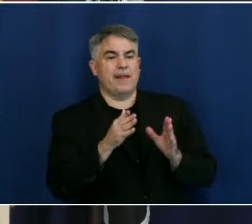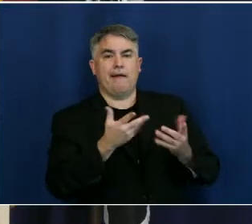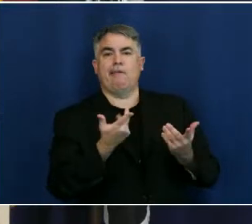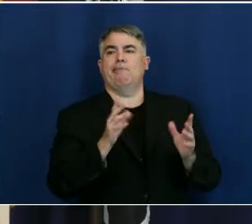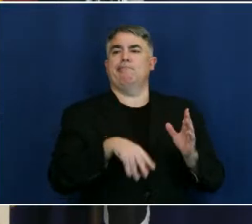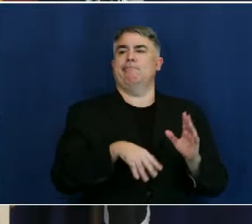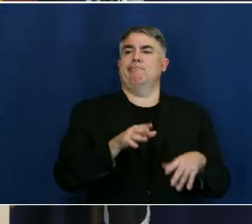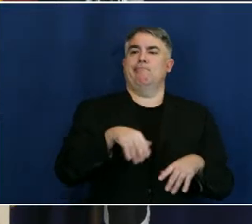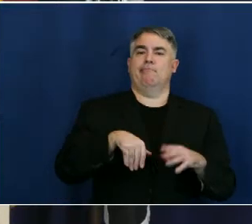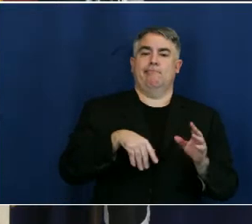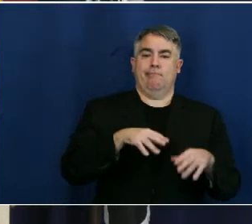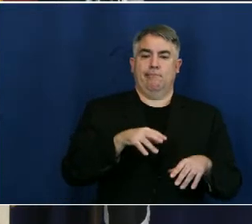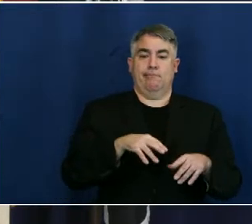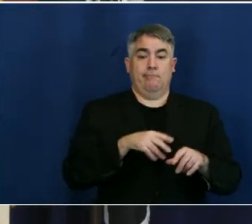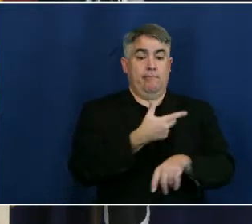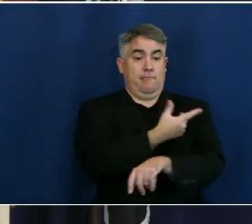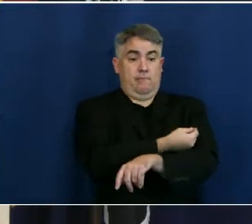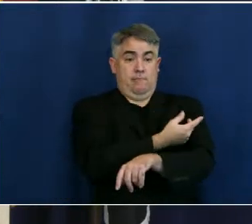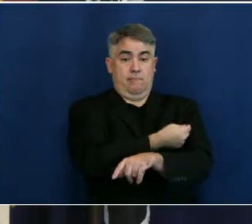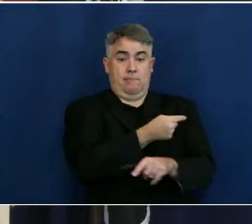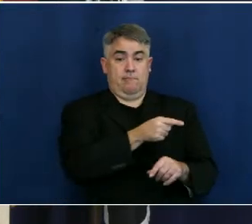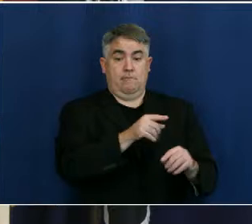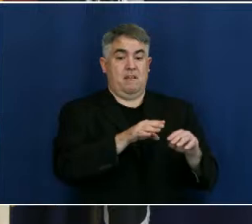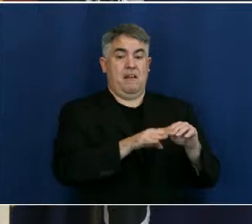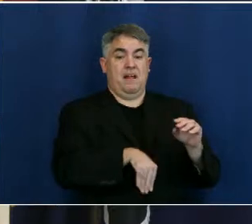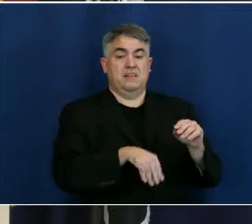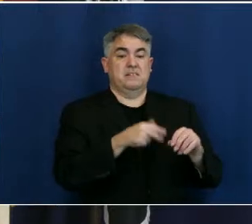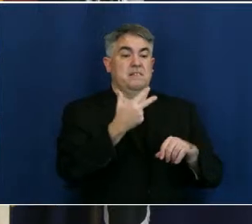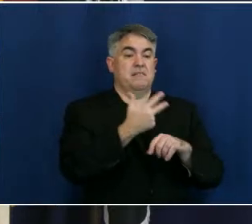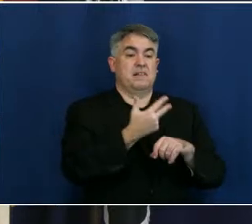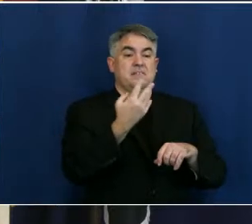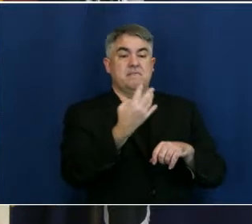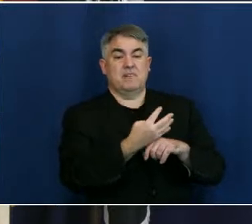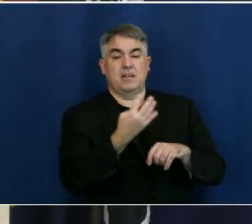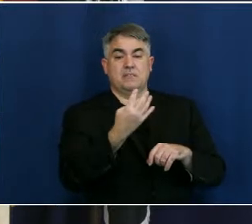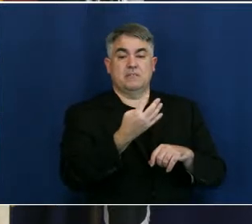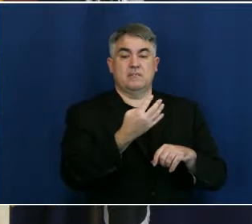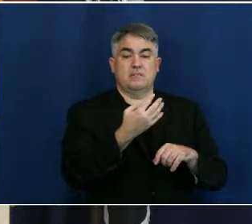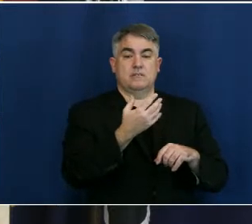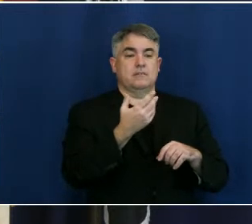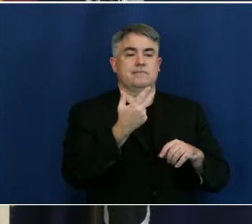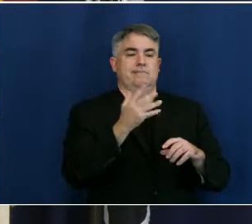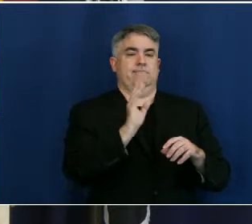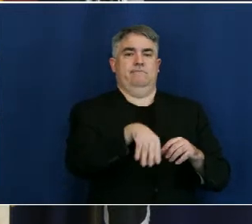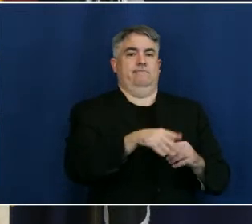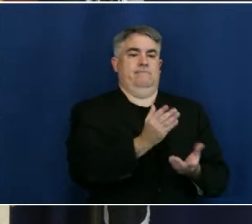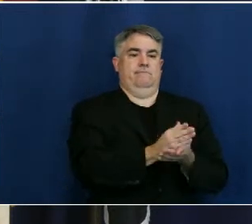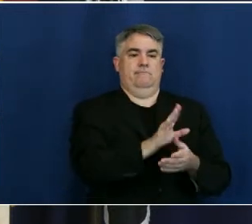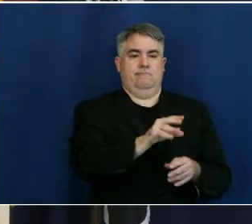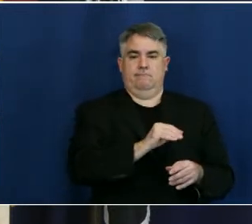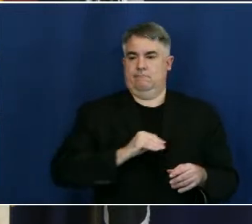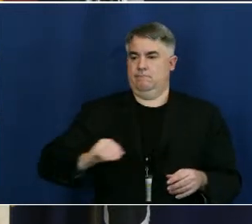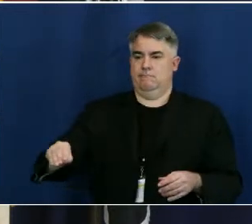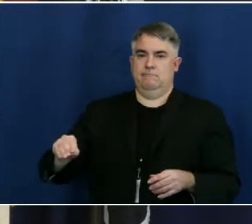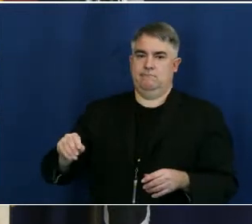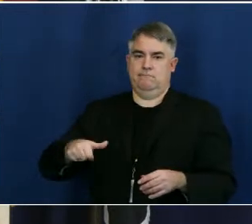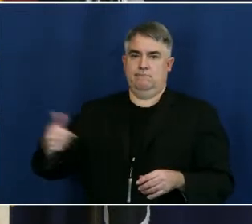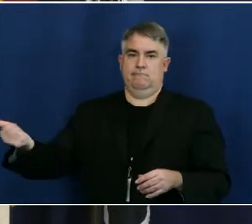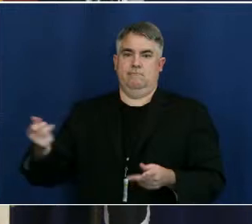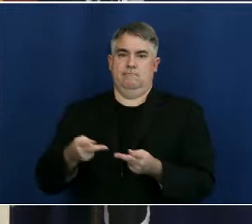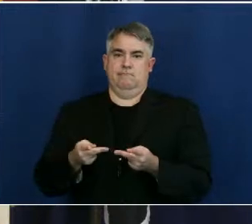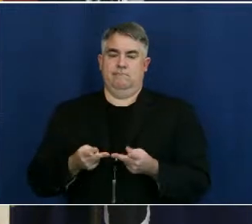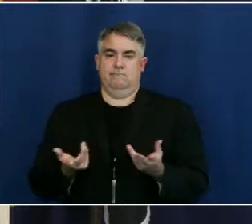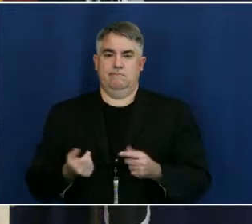them over the next 3 to 4 days, then those vaccines could be taken away